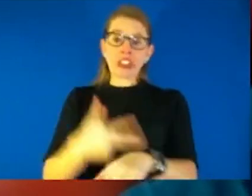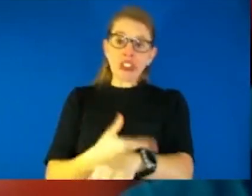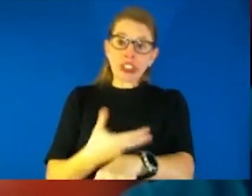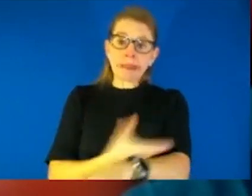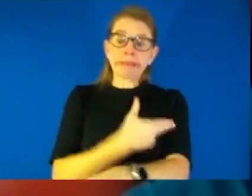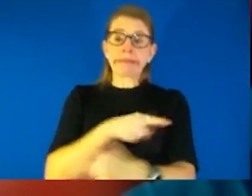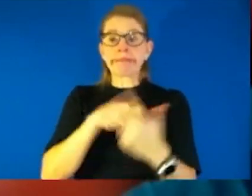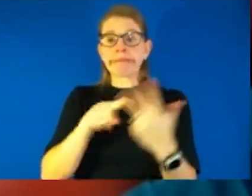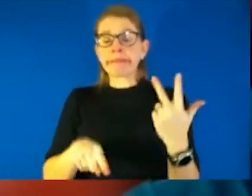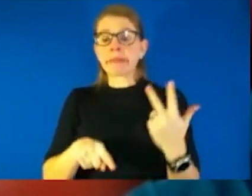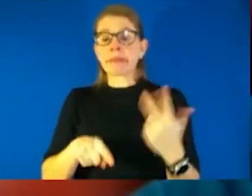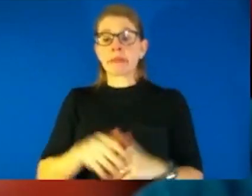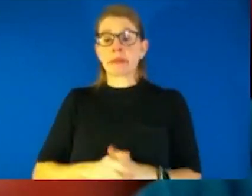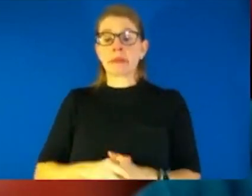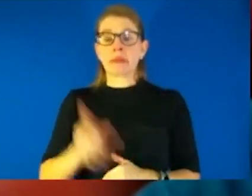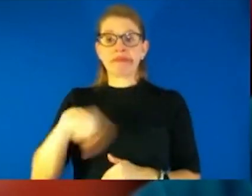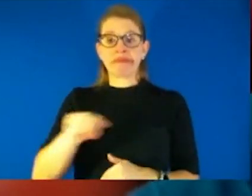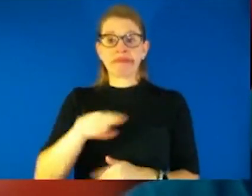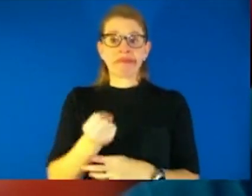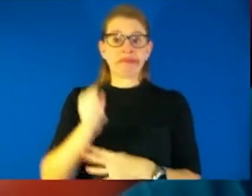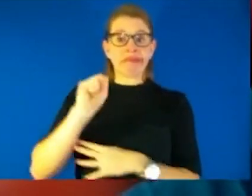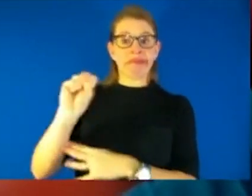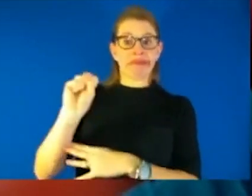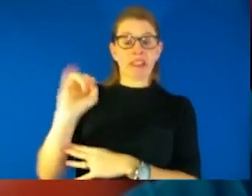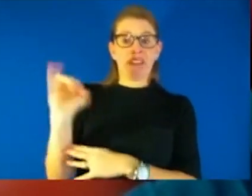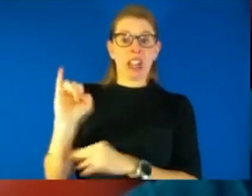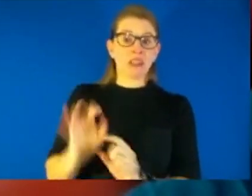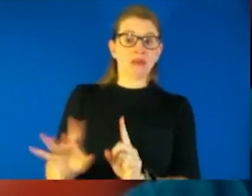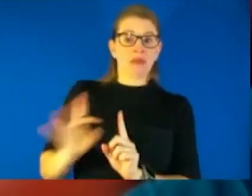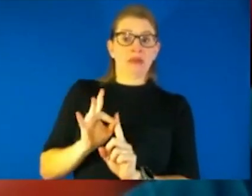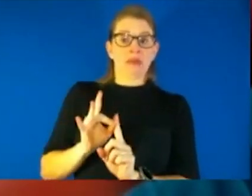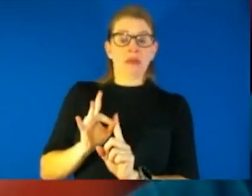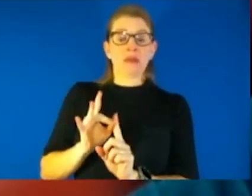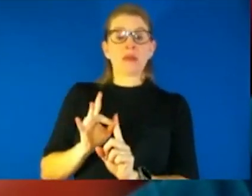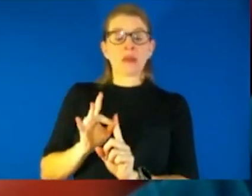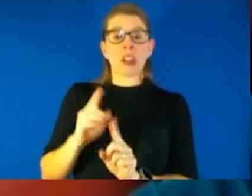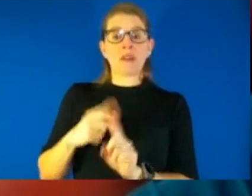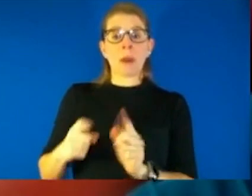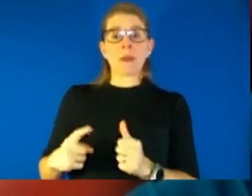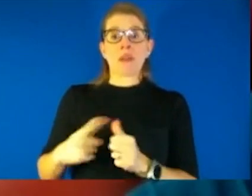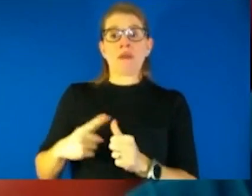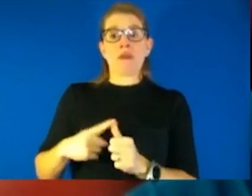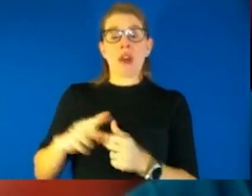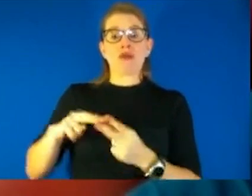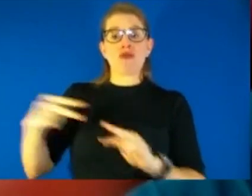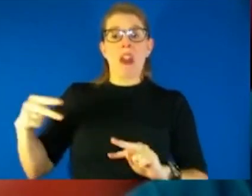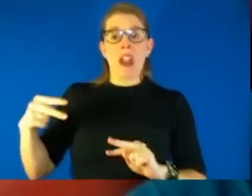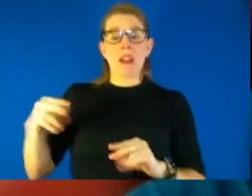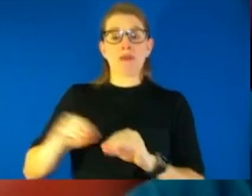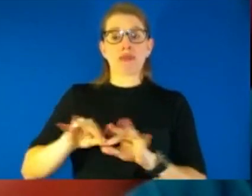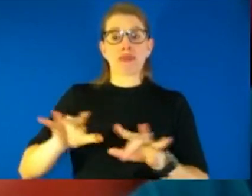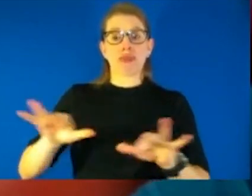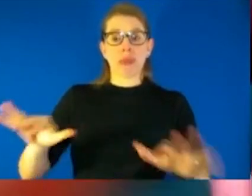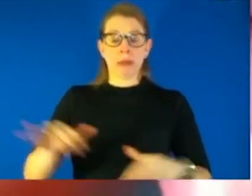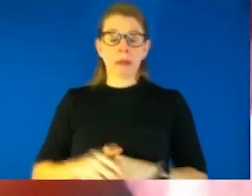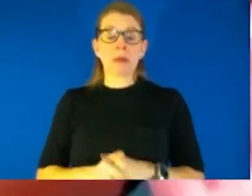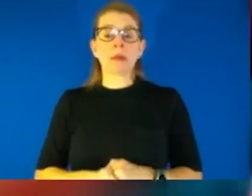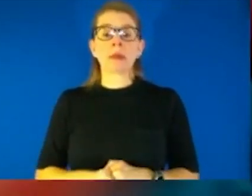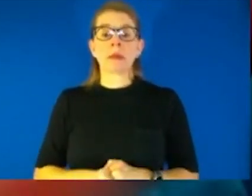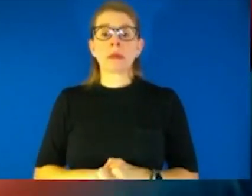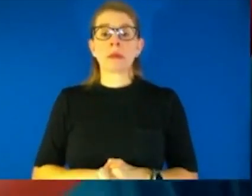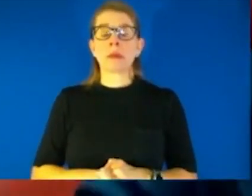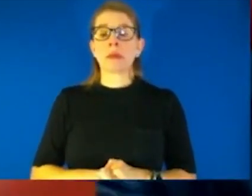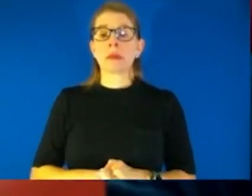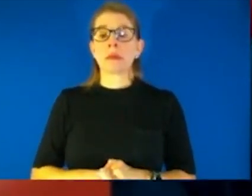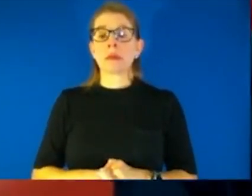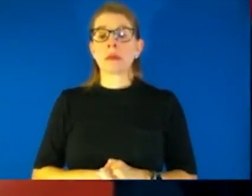They were rather resistant to infection with the original strains. And with the